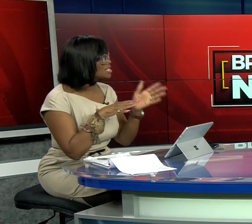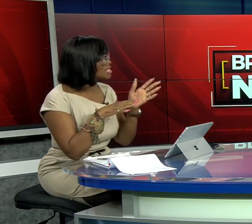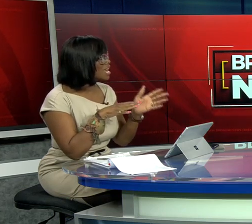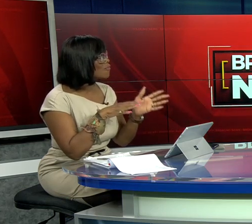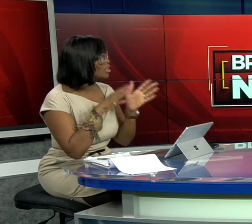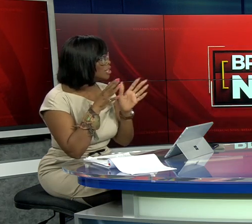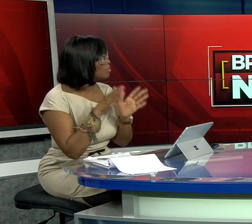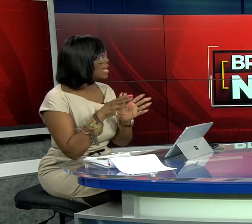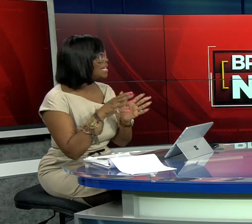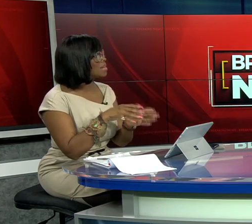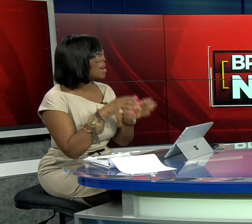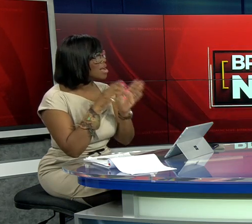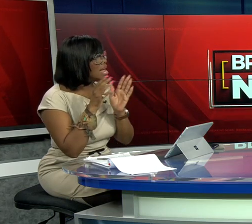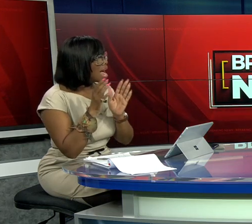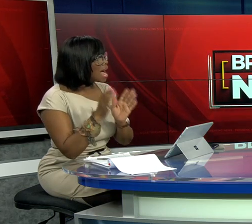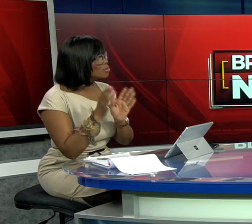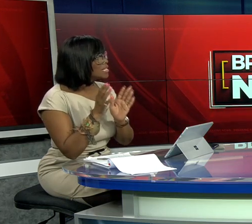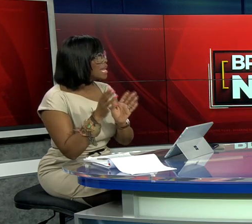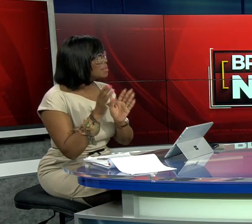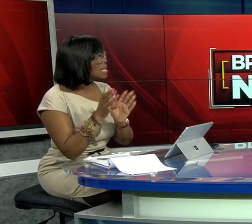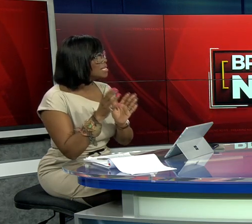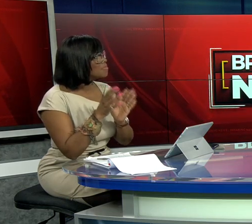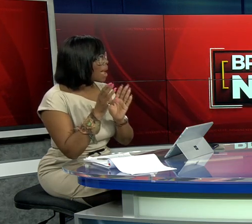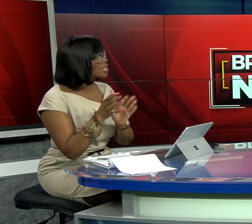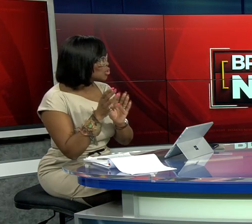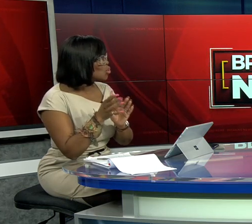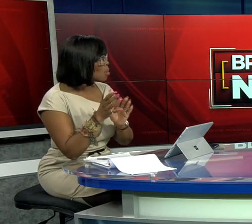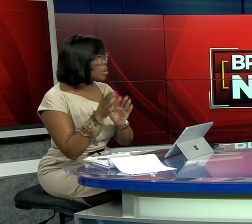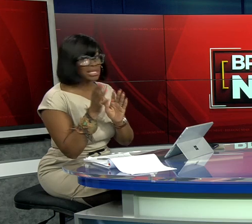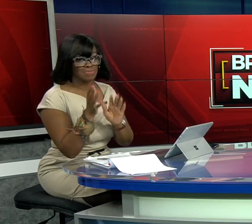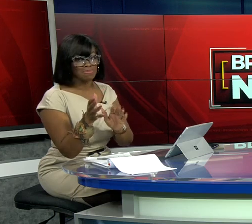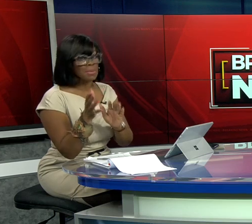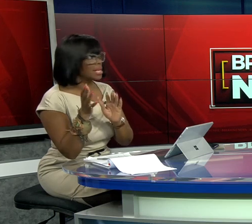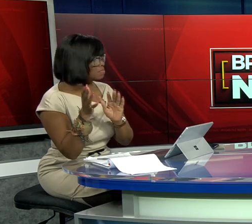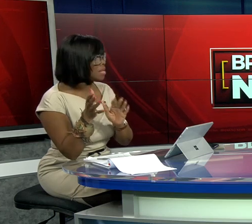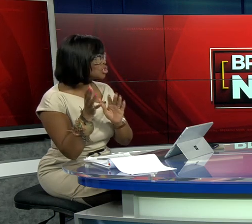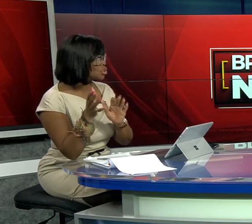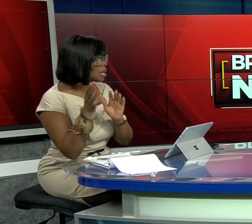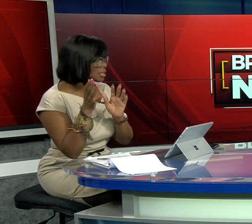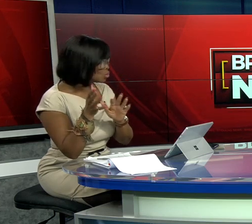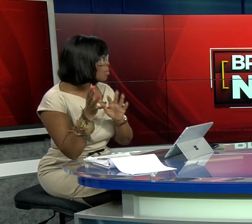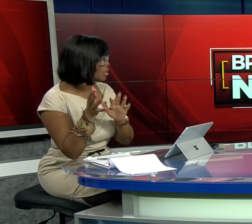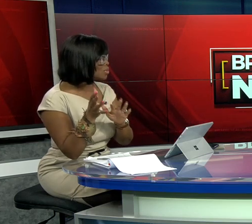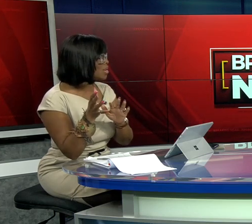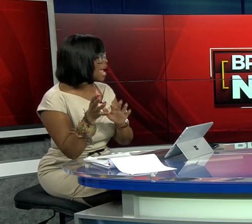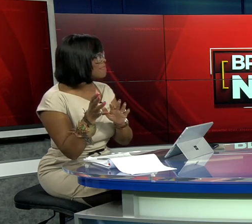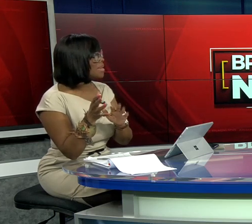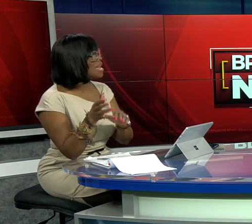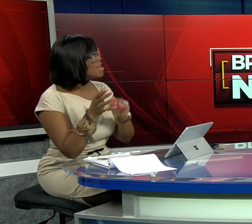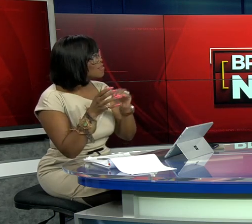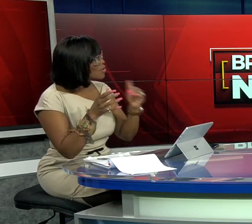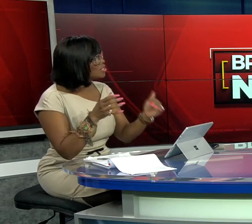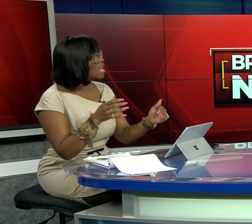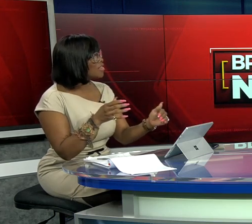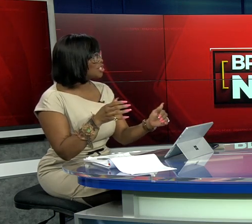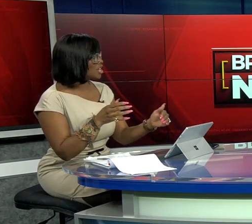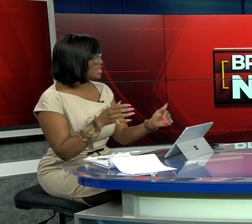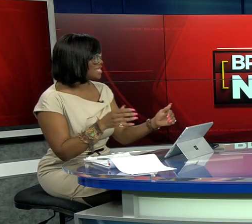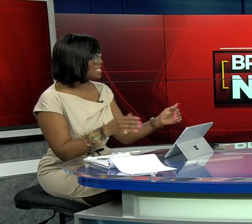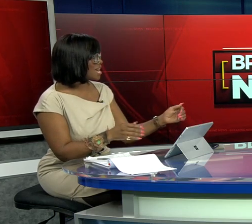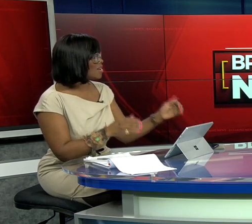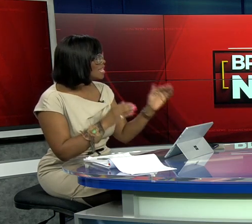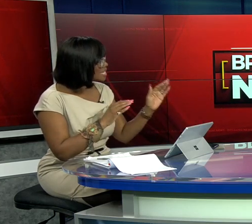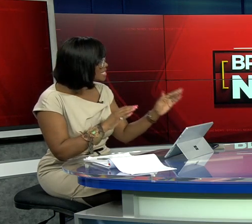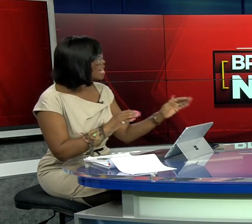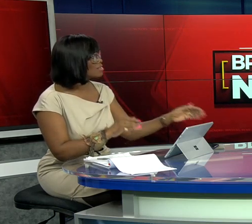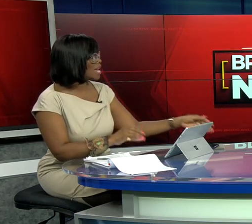and be just as careful in their planning about how to get things back to normal, as much as normal as we can be, versus how they shut